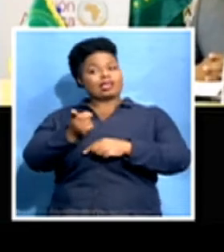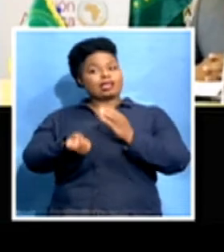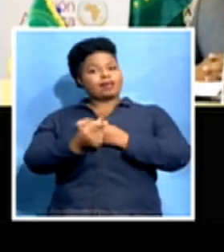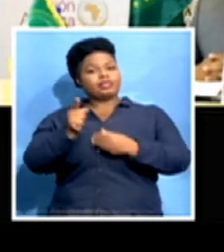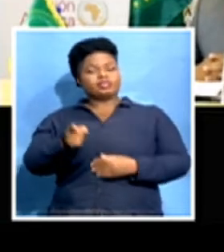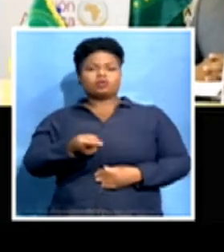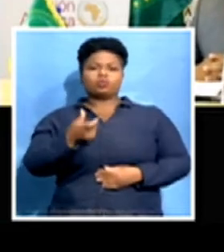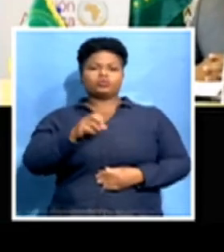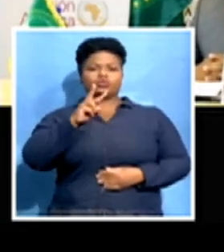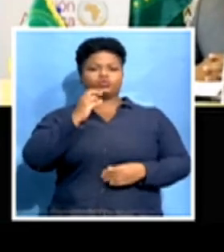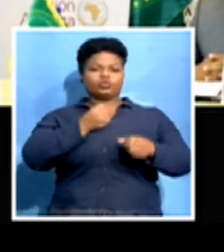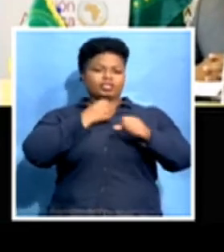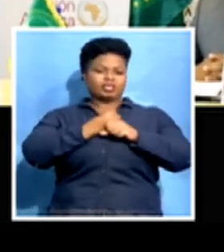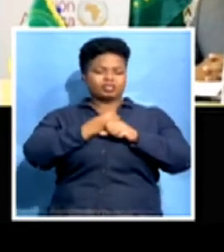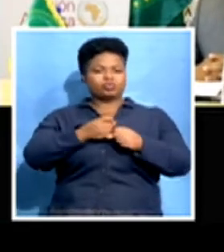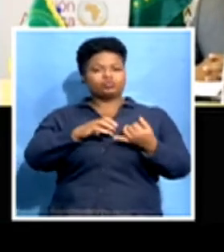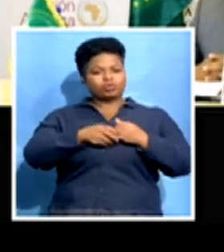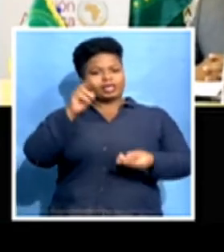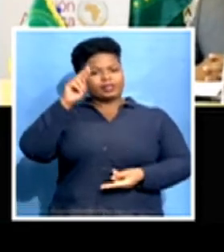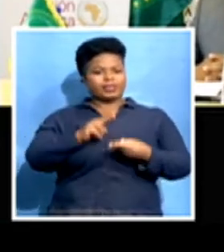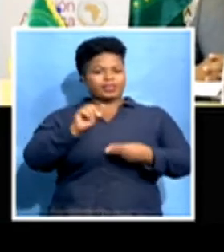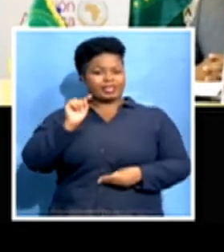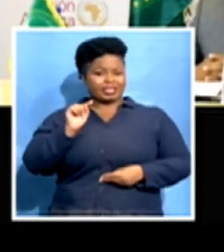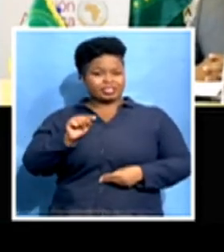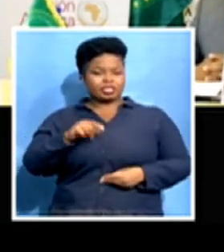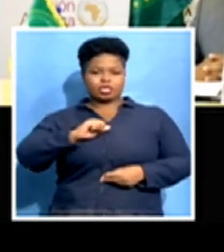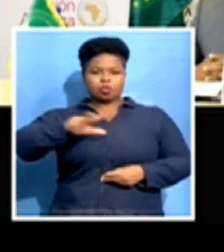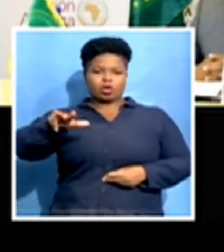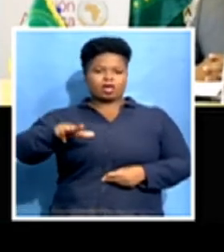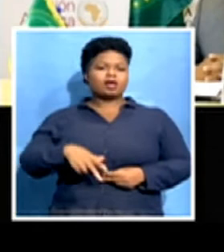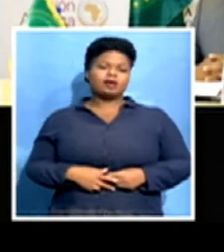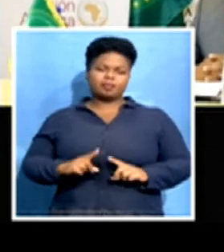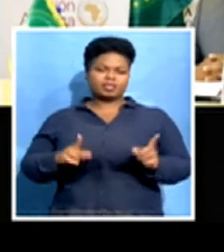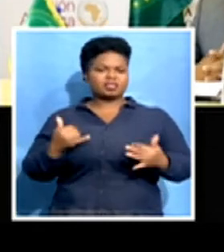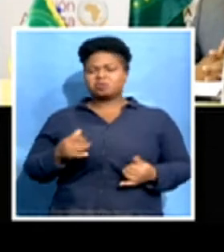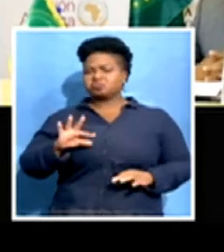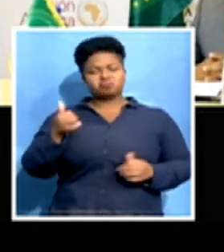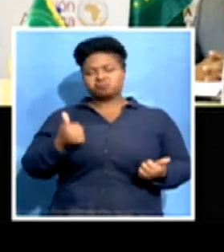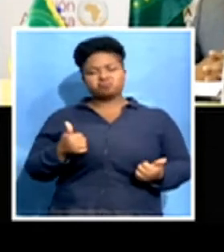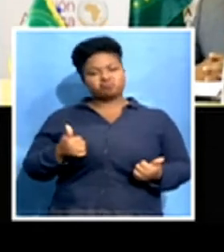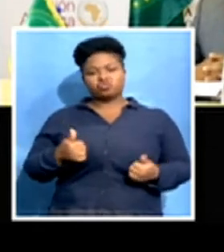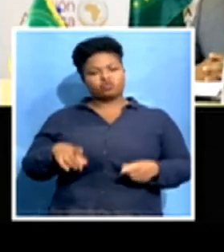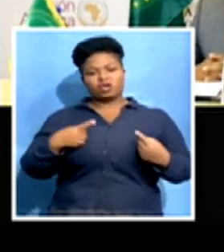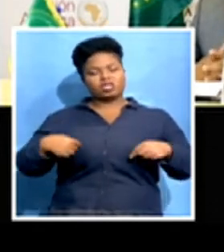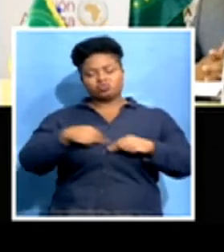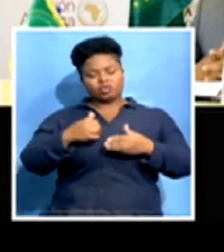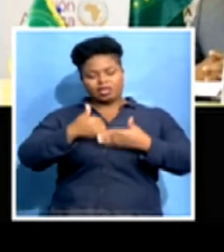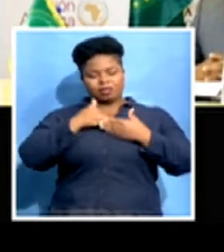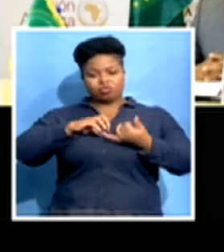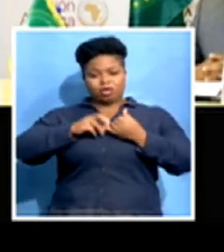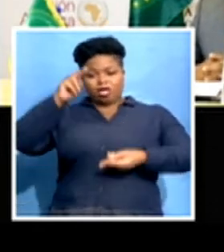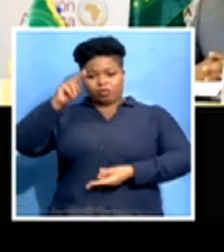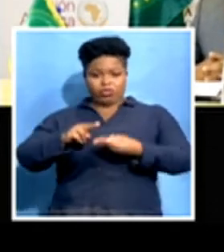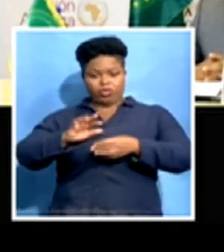defeat that the Ebola outbreak. So that is really not good for the ability to rapidly